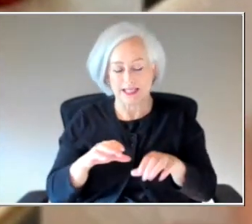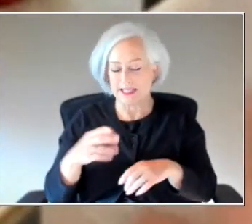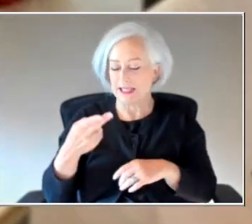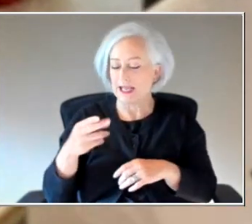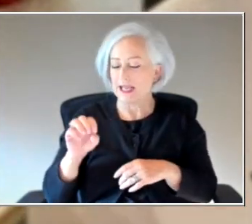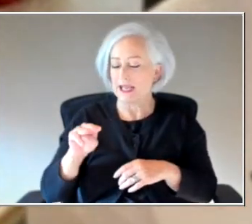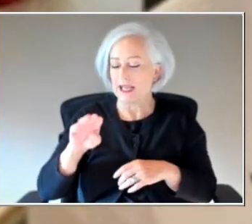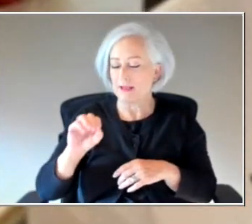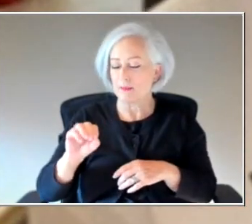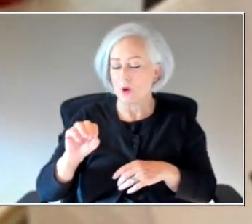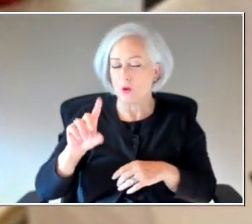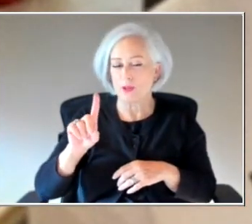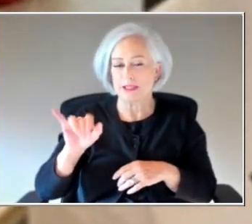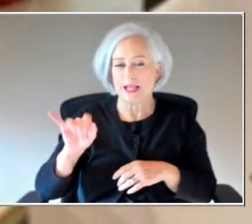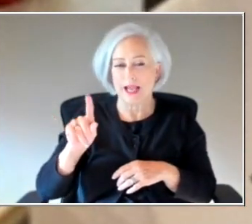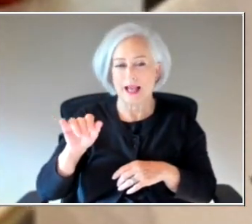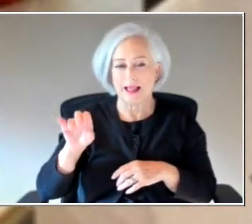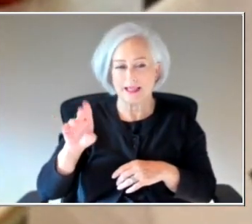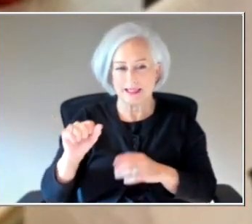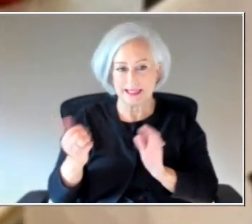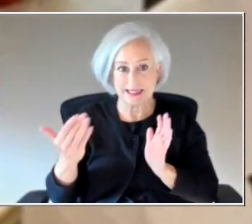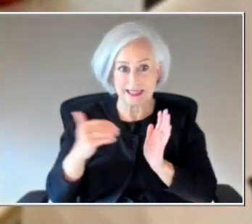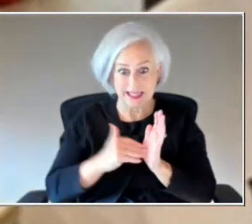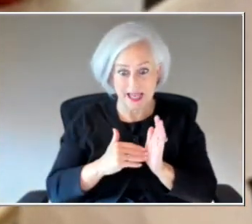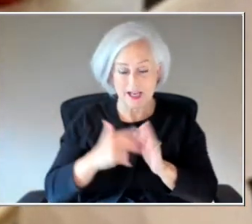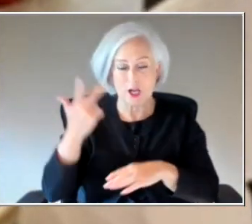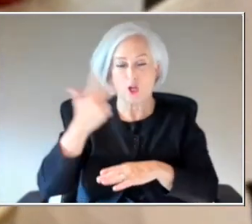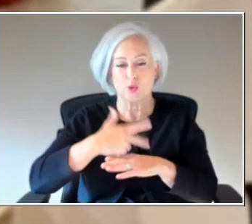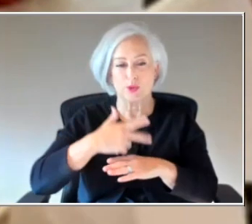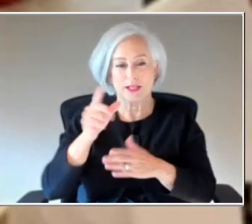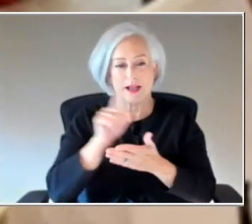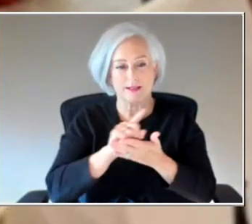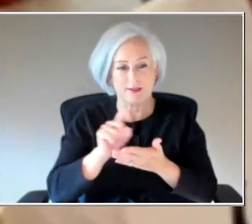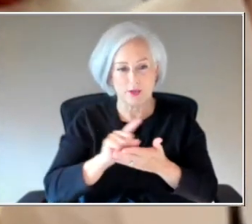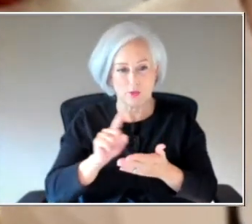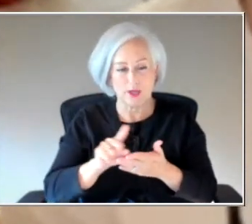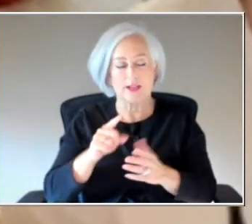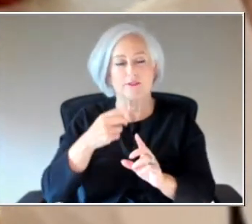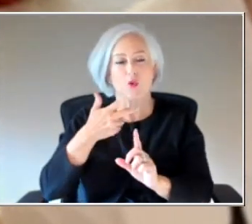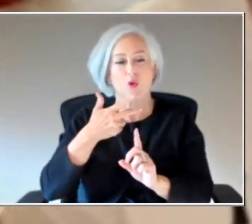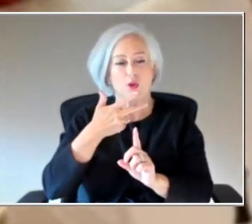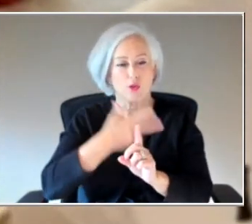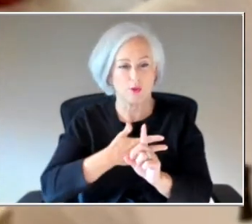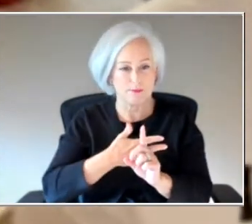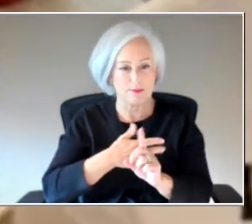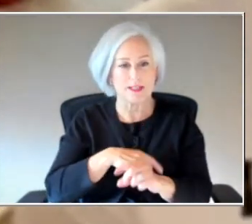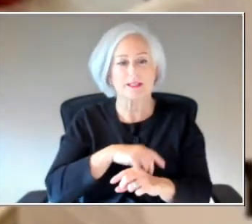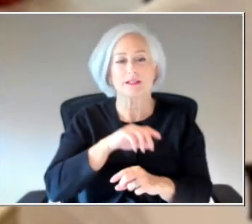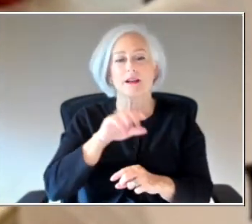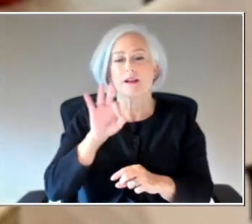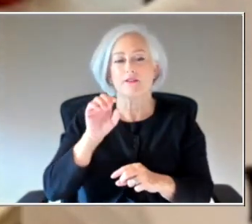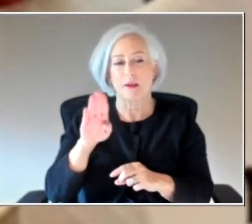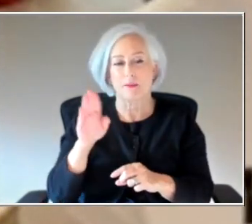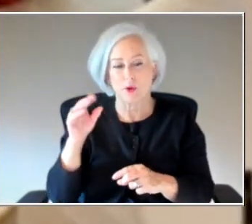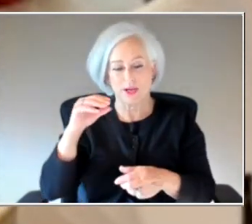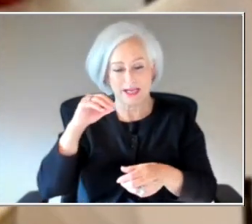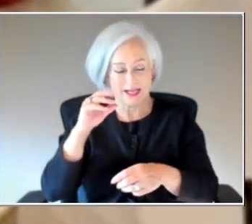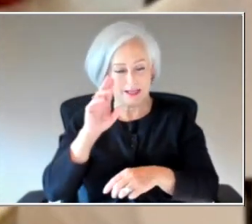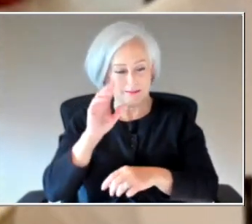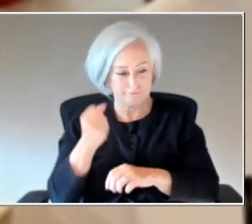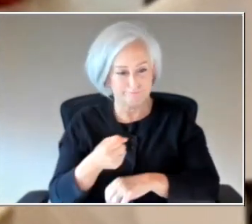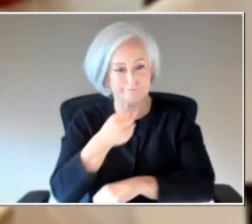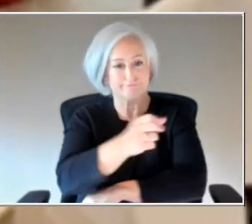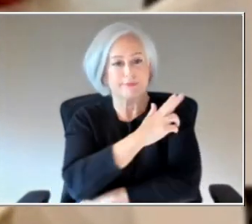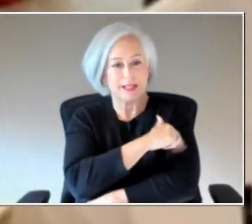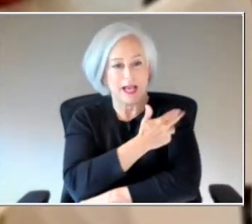she was on 3 days a week, December, January, February. February, we were inpatient again. We moved up to 4 days a